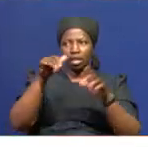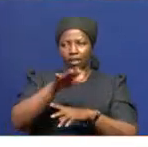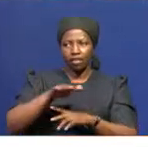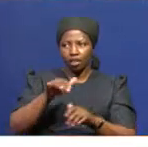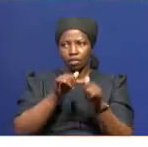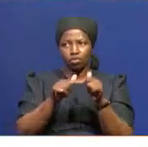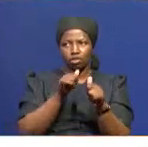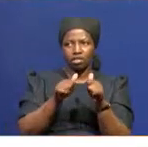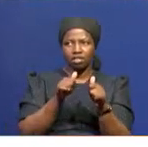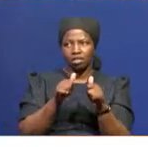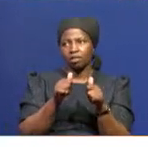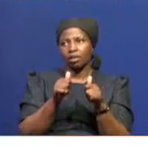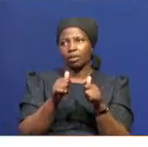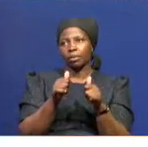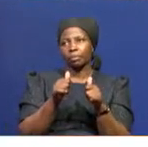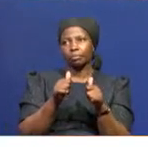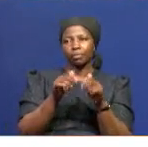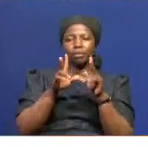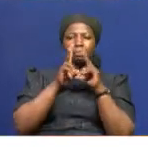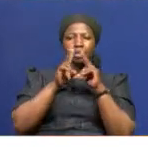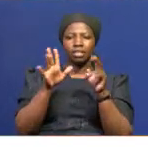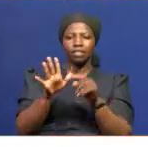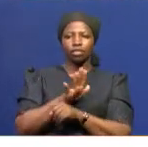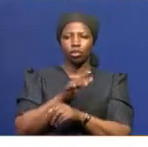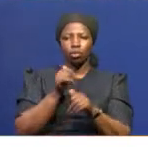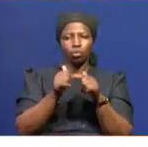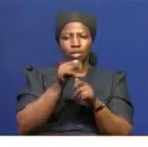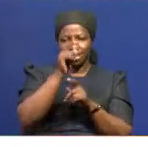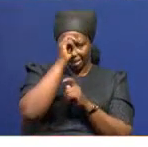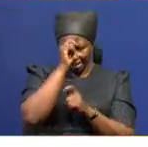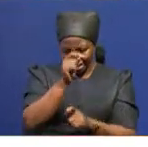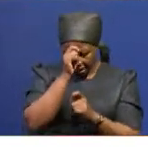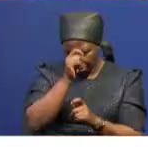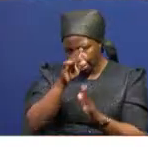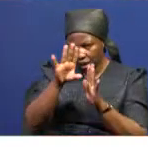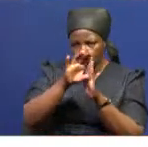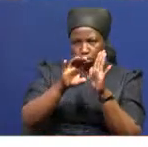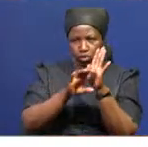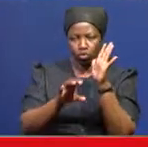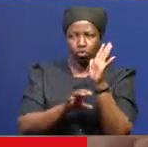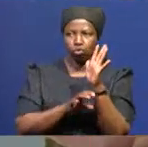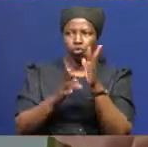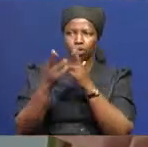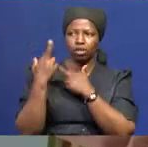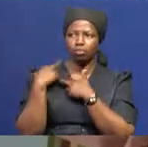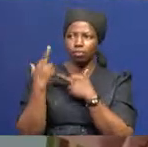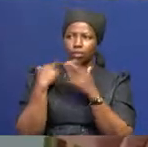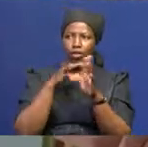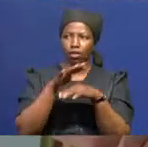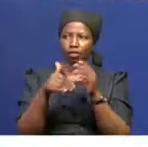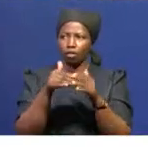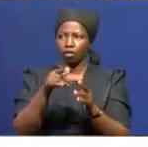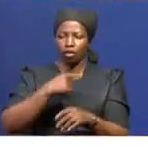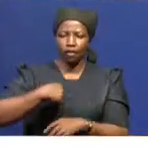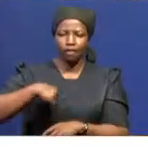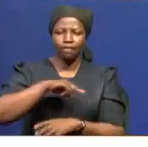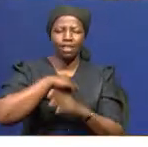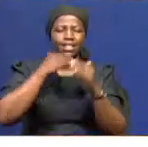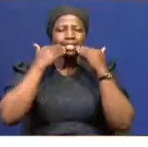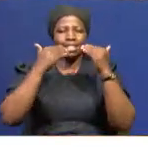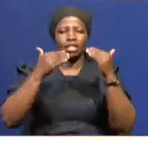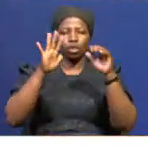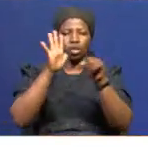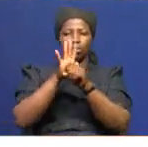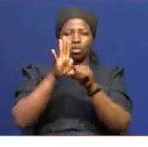environment that is peaceful and that is respect constitutional responsibility of every one of us. Asanteni